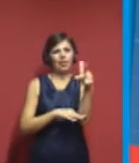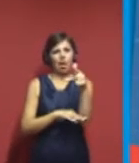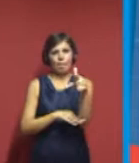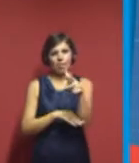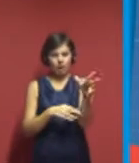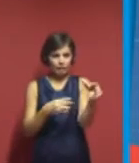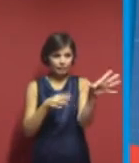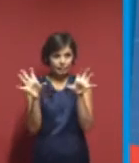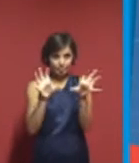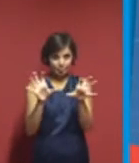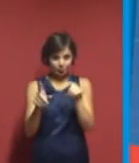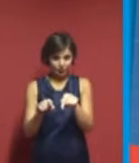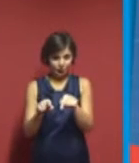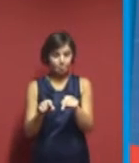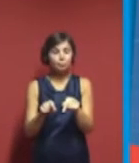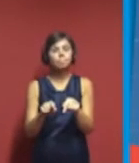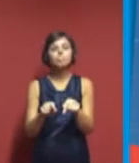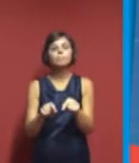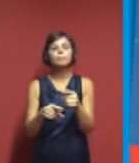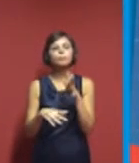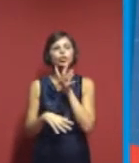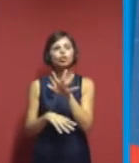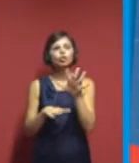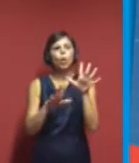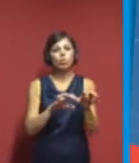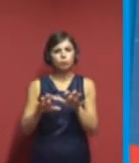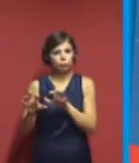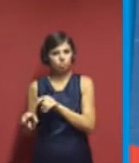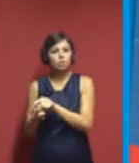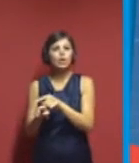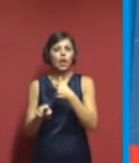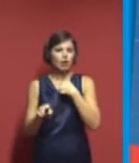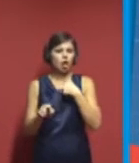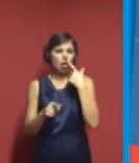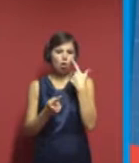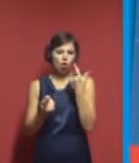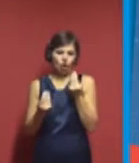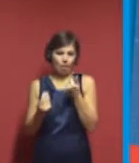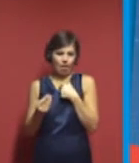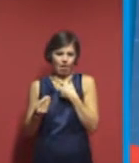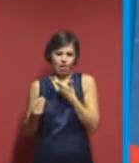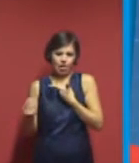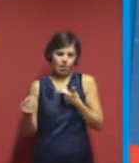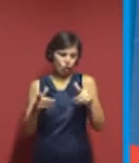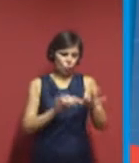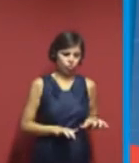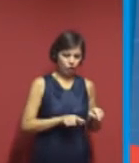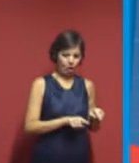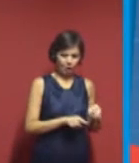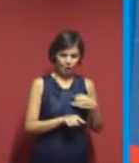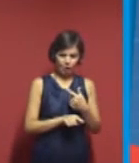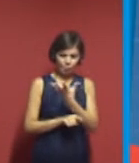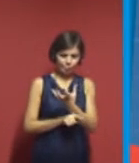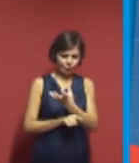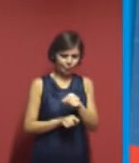and 5 laptops inside of the car, and I was recording the data to see how the software thinks. Why I didn't do real-time